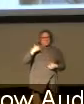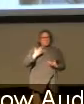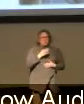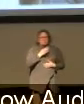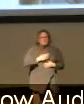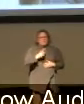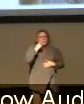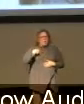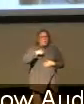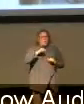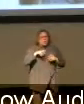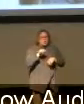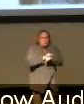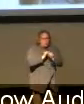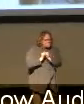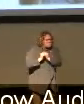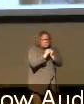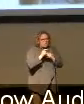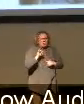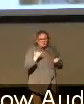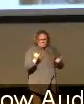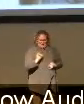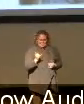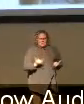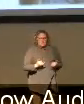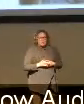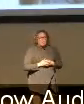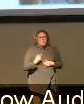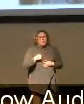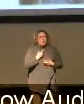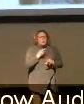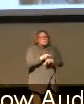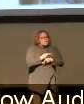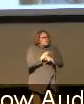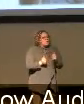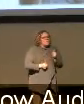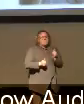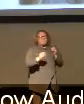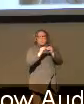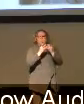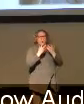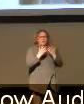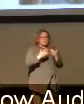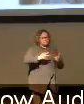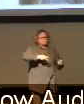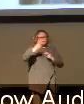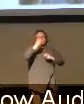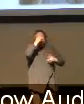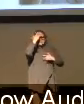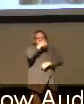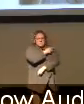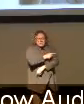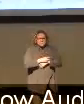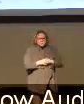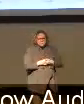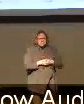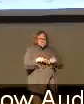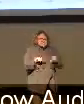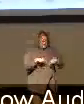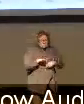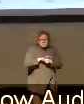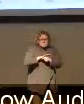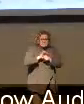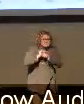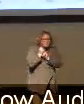thought we could. And we are caring for more of the sickest patients. While this situation is heart-wrenching